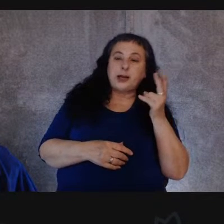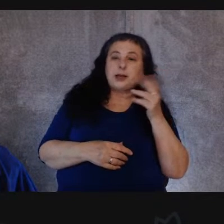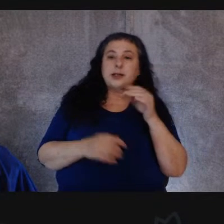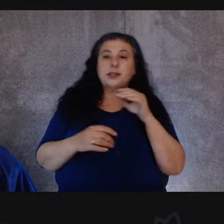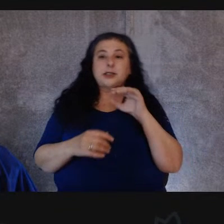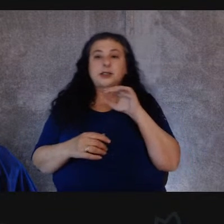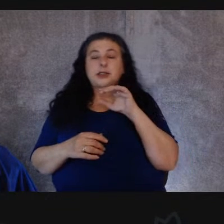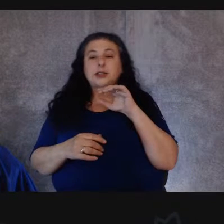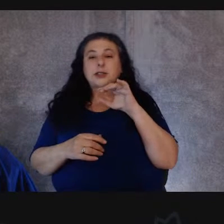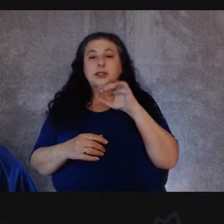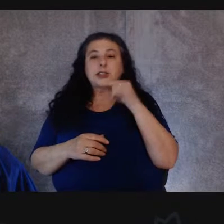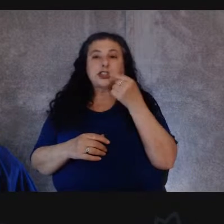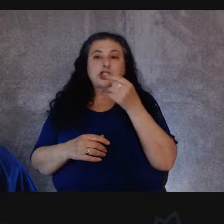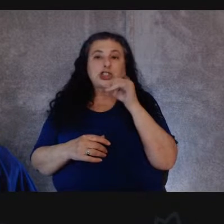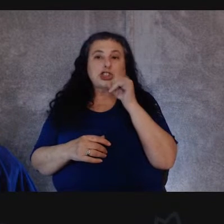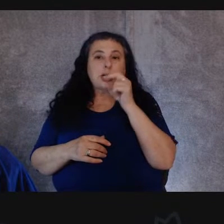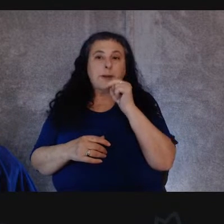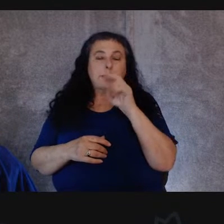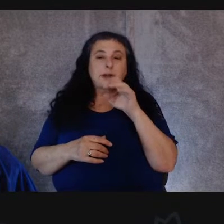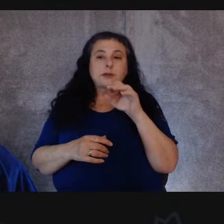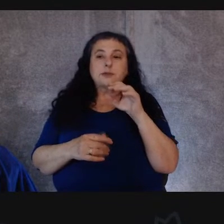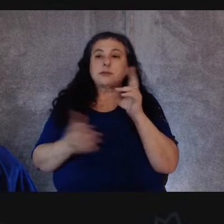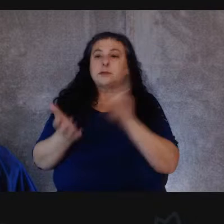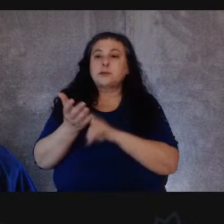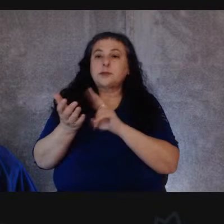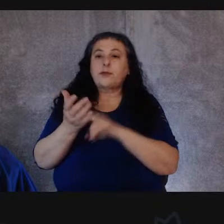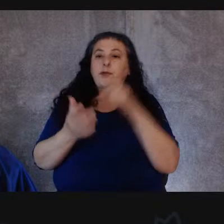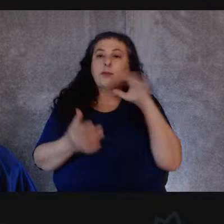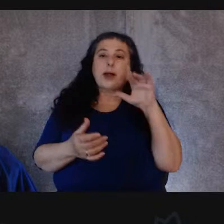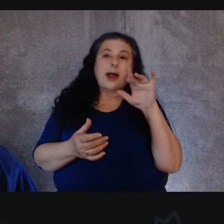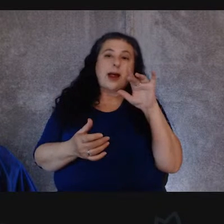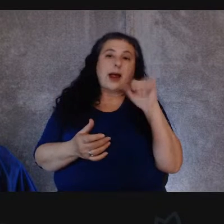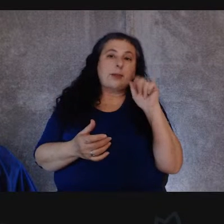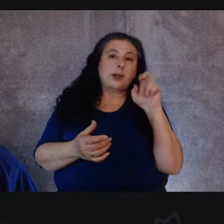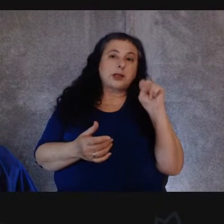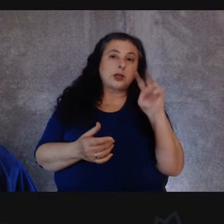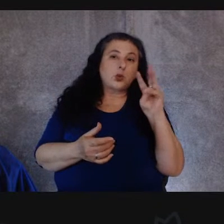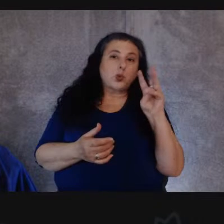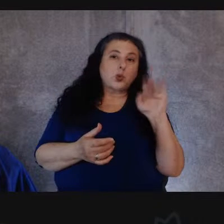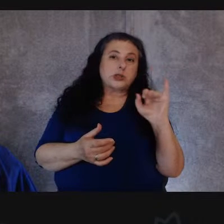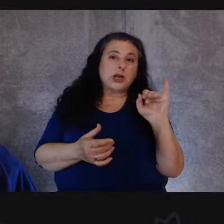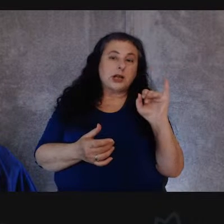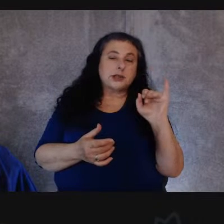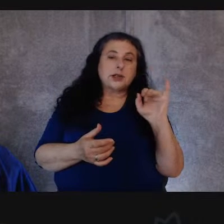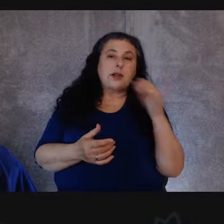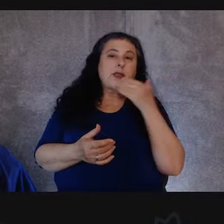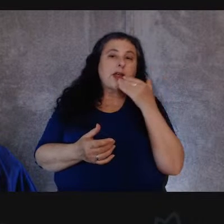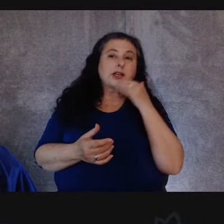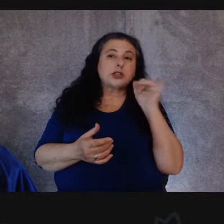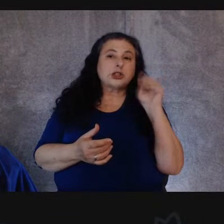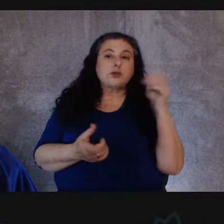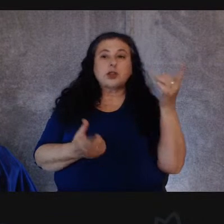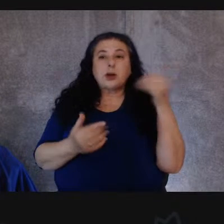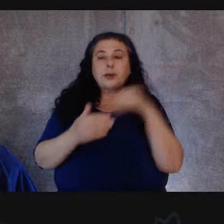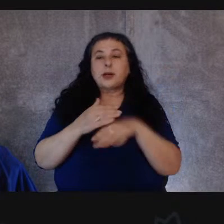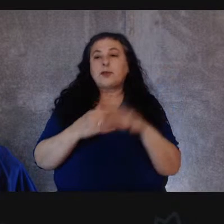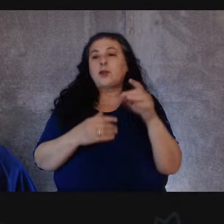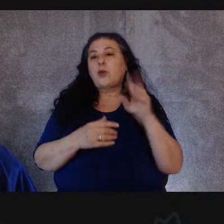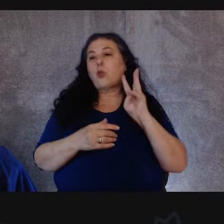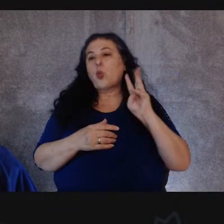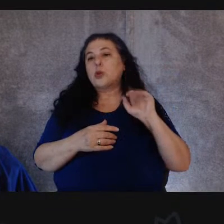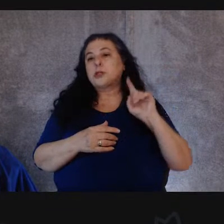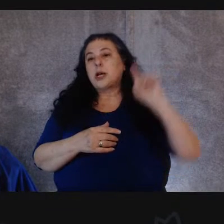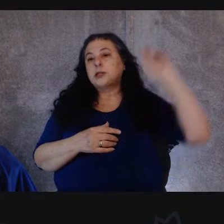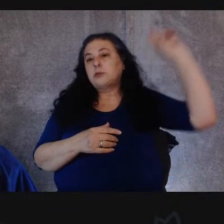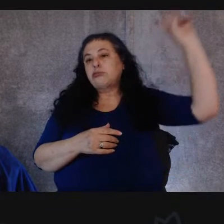Jim is letting us know that he's tuning in from Appleton, Wisconsin. So thank you so much, Jim, for tuning in all the way from